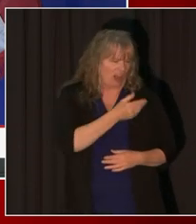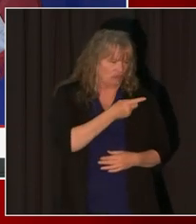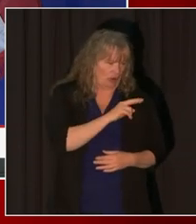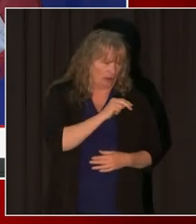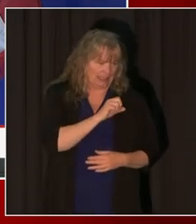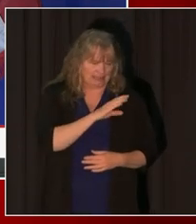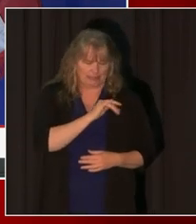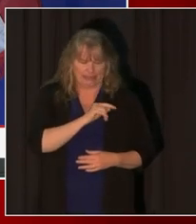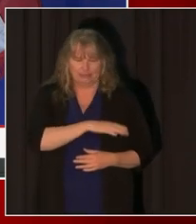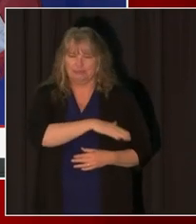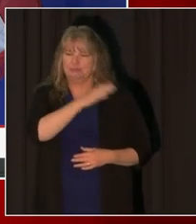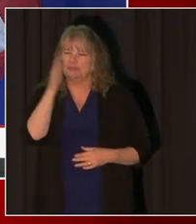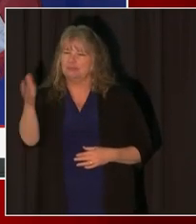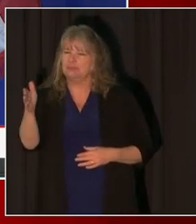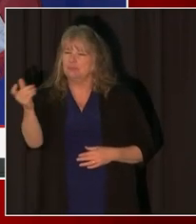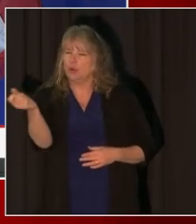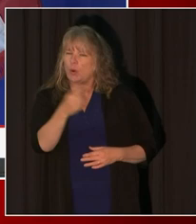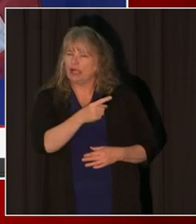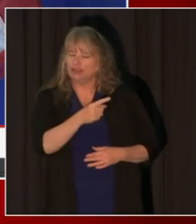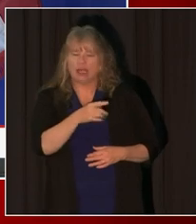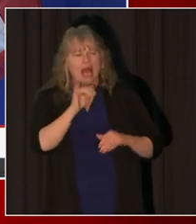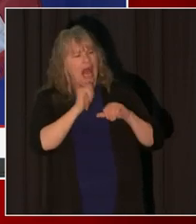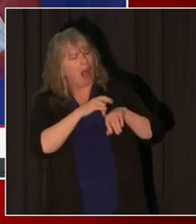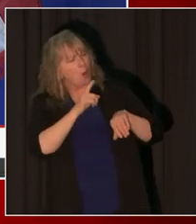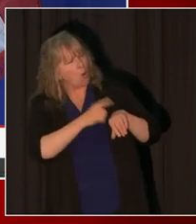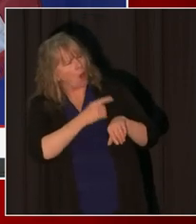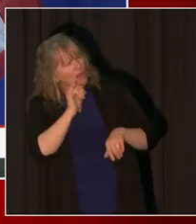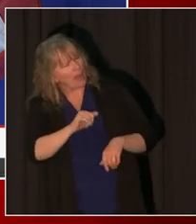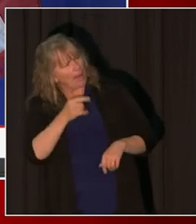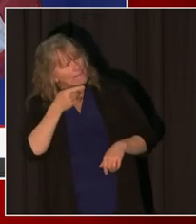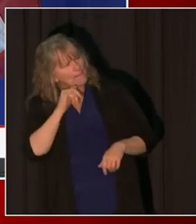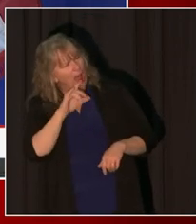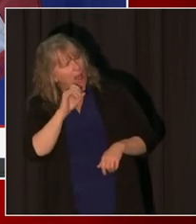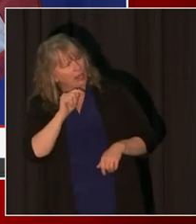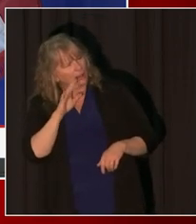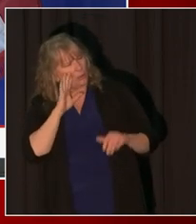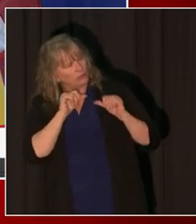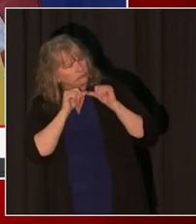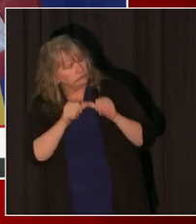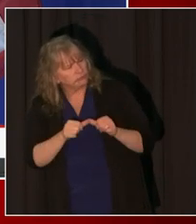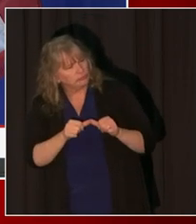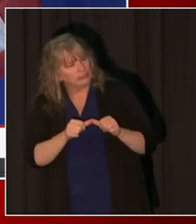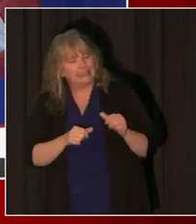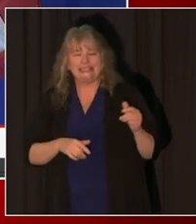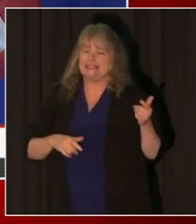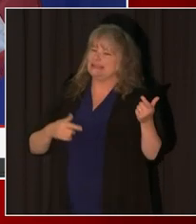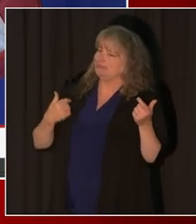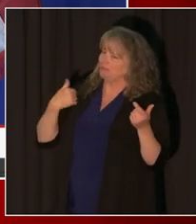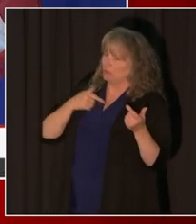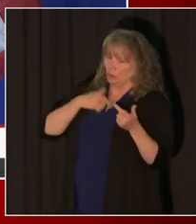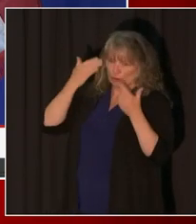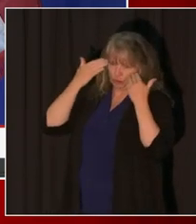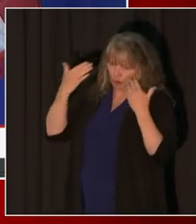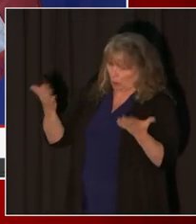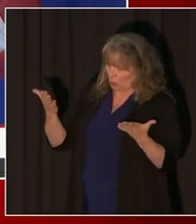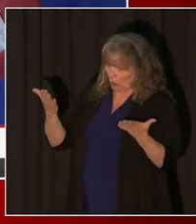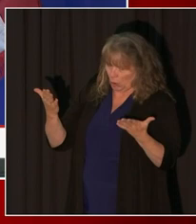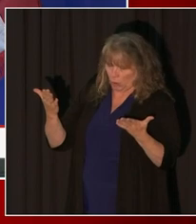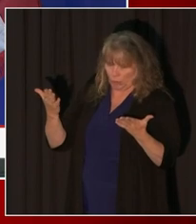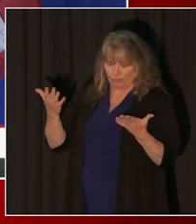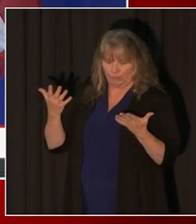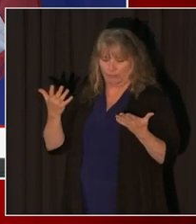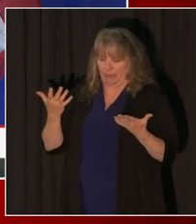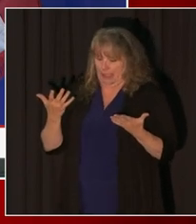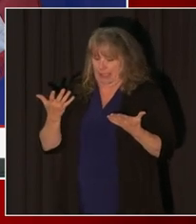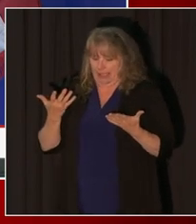pilot, how long is the pilot supposed to last? We don't know what the stage will go